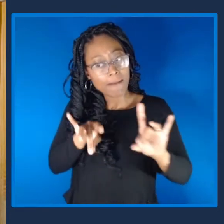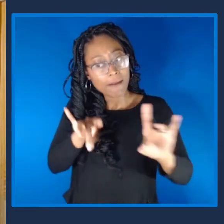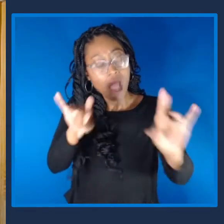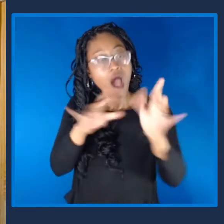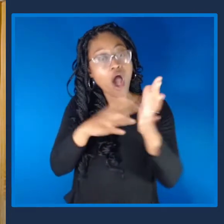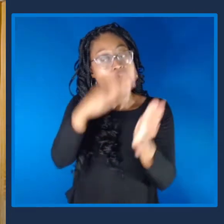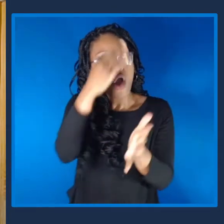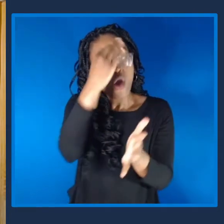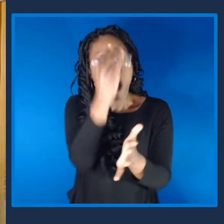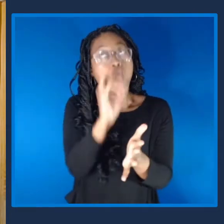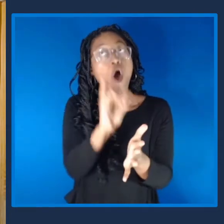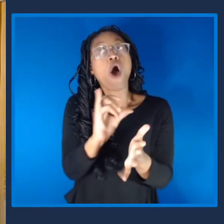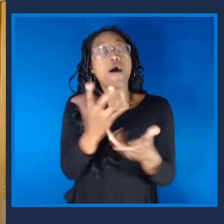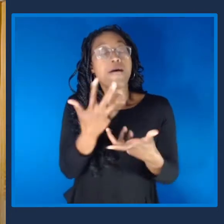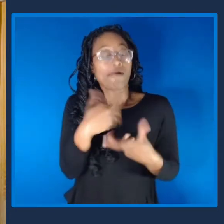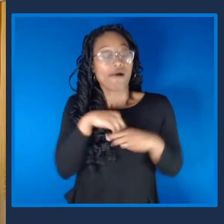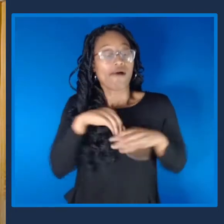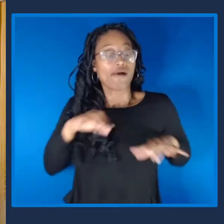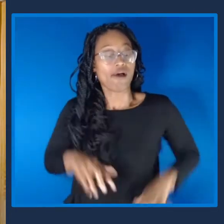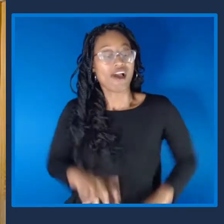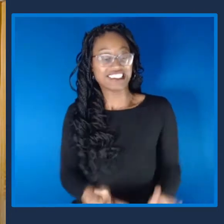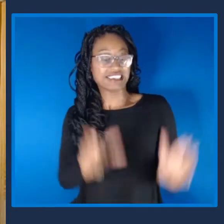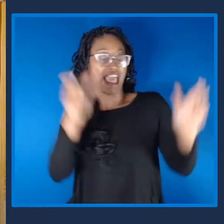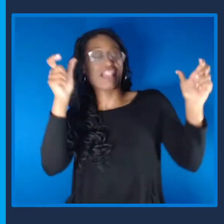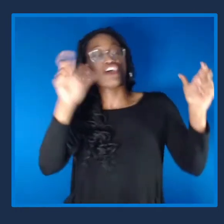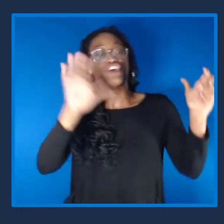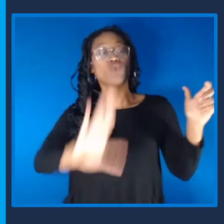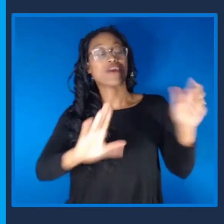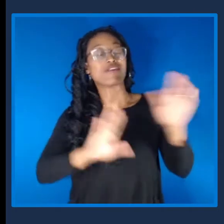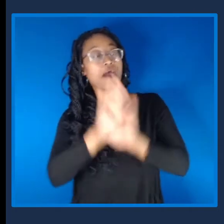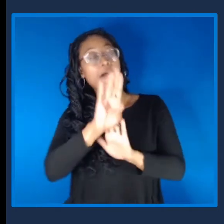to incorporate and scale across your development lifecycle.